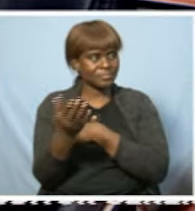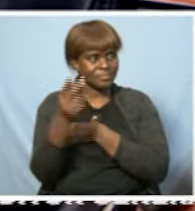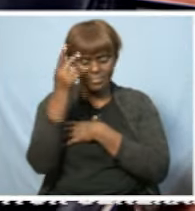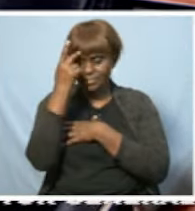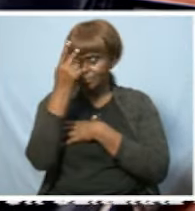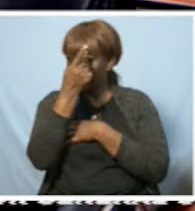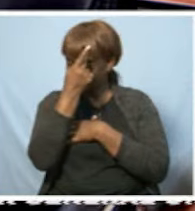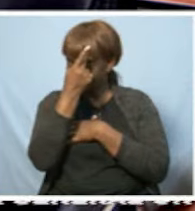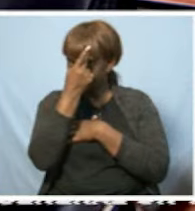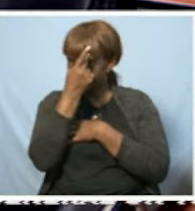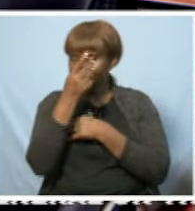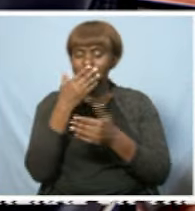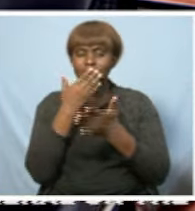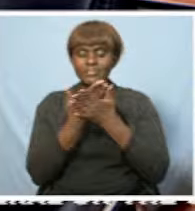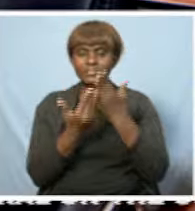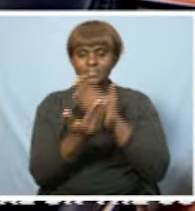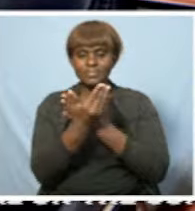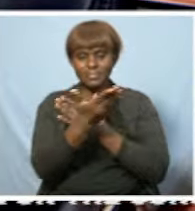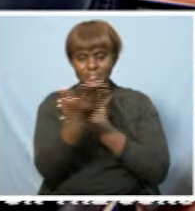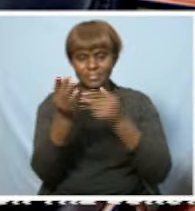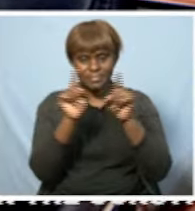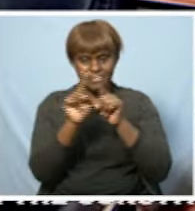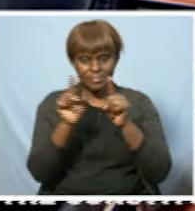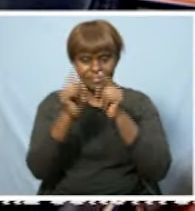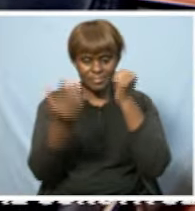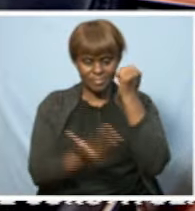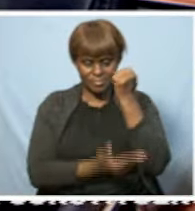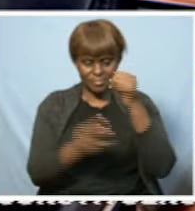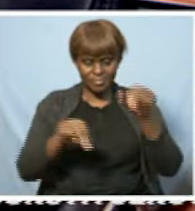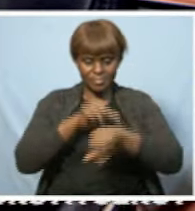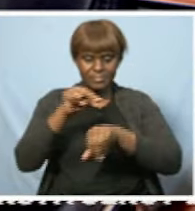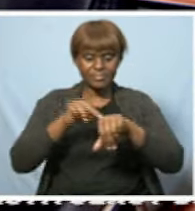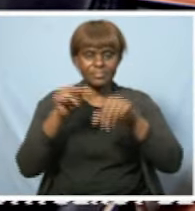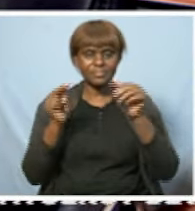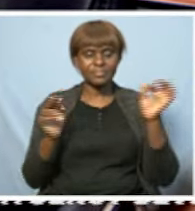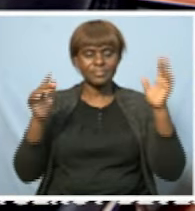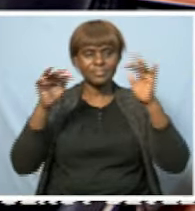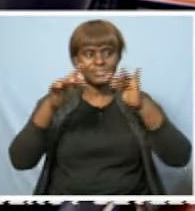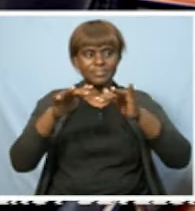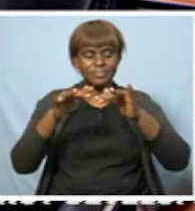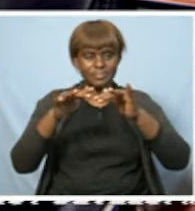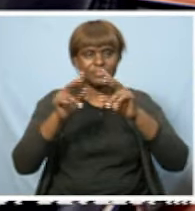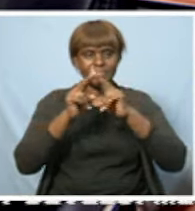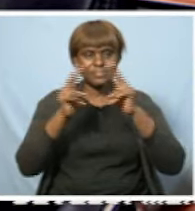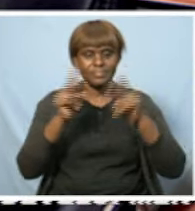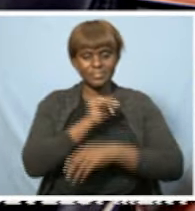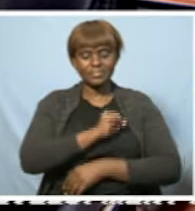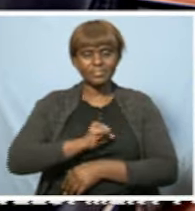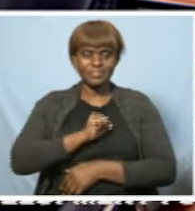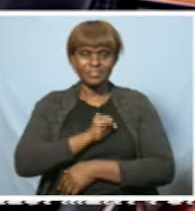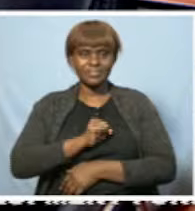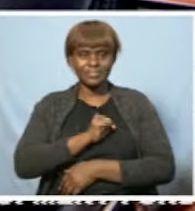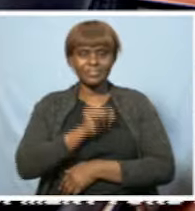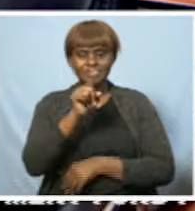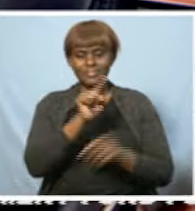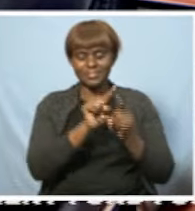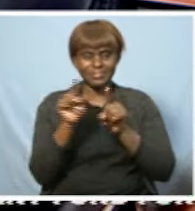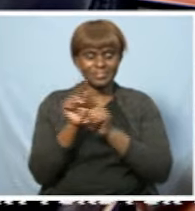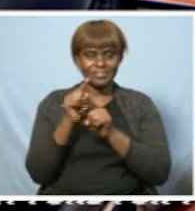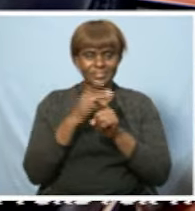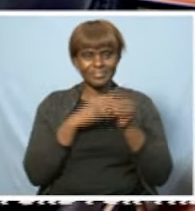PETAUKE, good morning to you all. You are most welcome to National Assembly. Sorry, you are also my